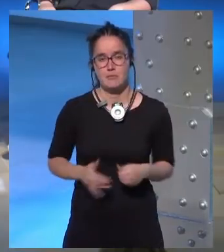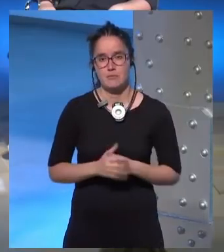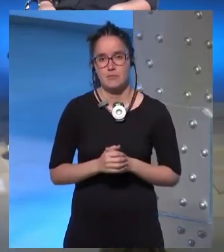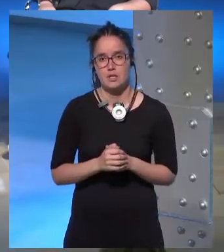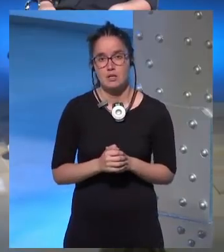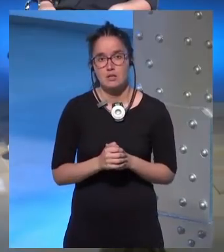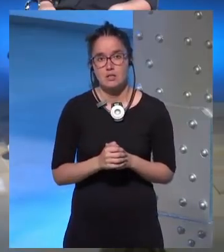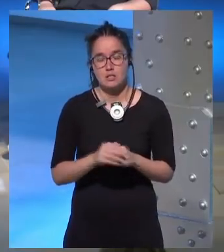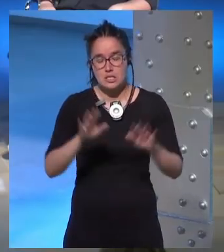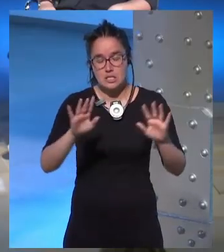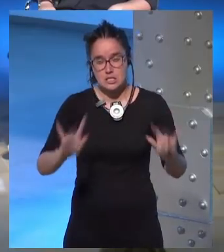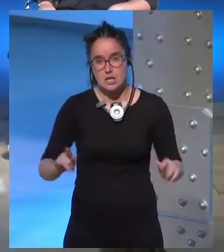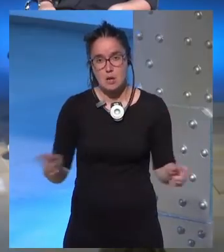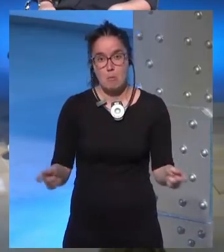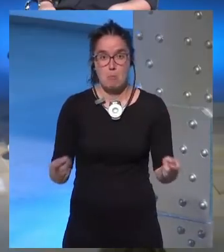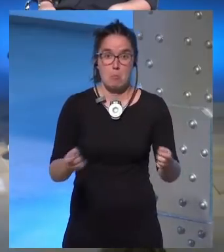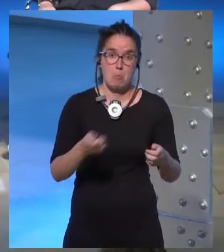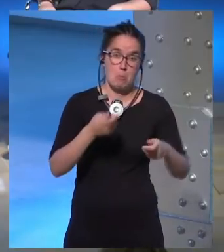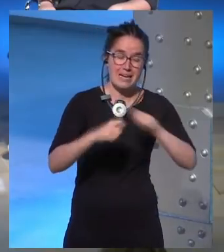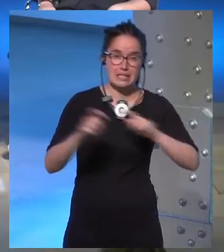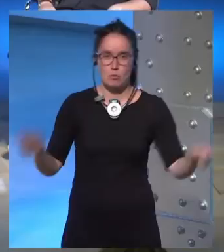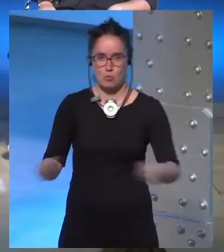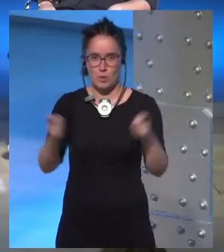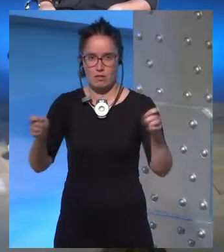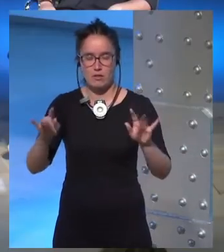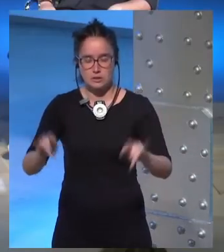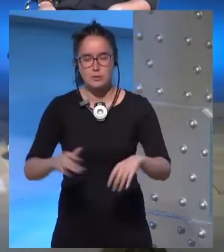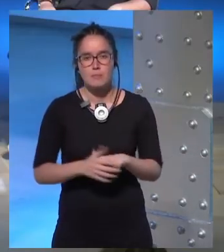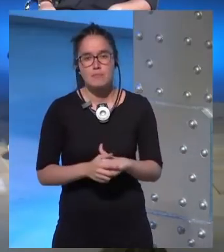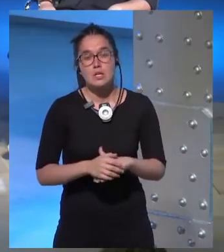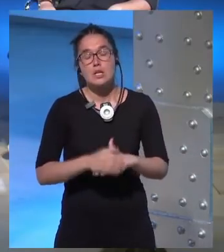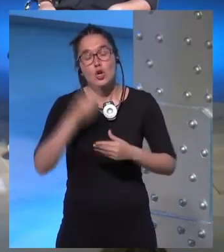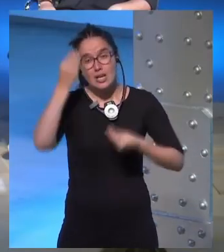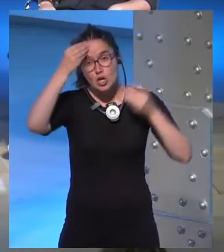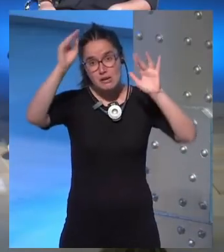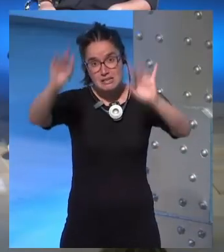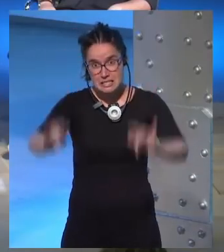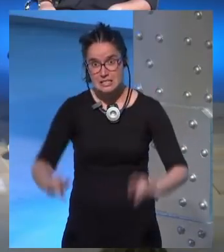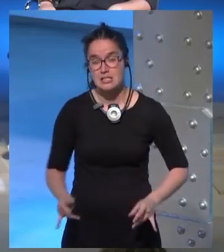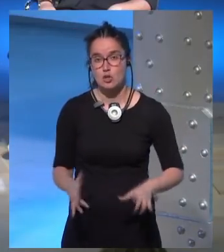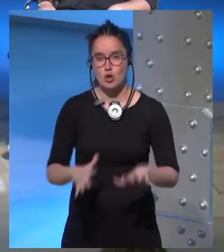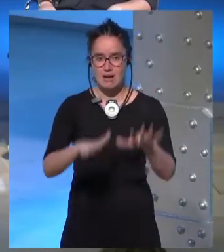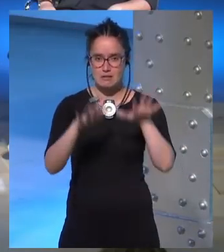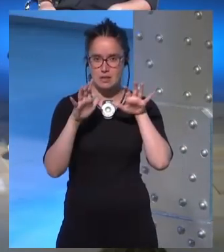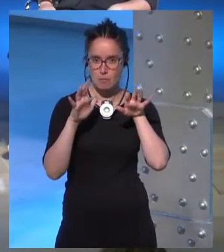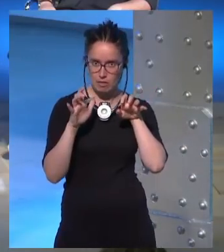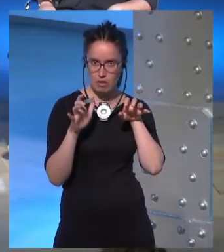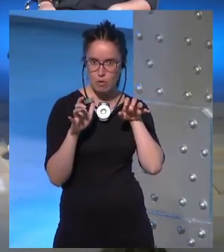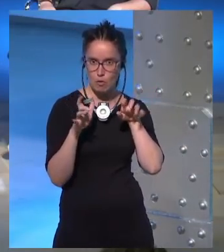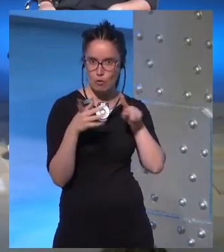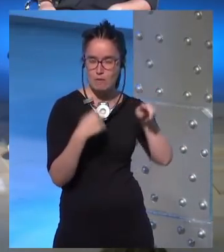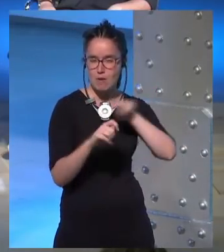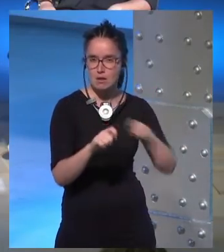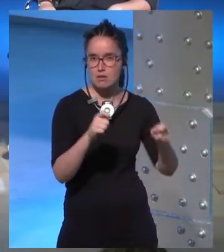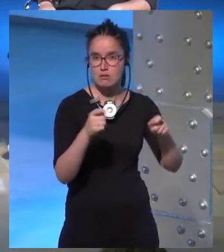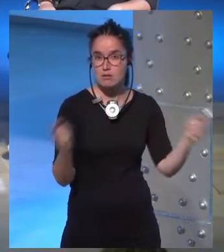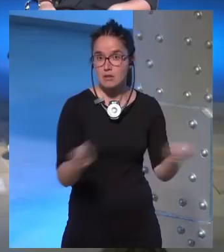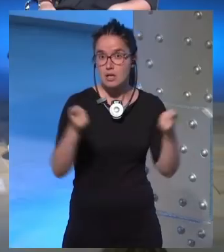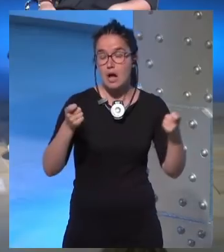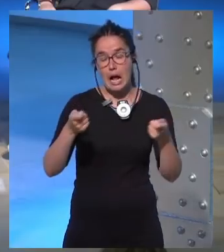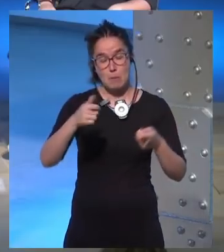advertising. So how, I think you do this, how do you apply what you've